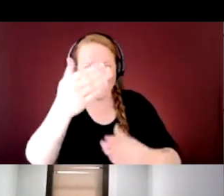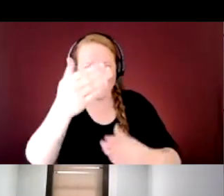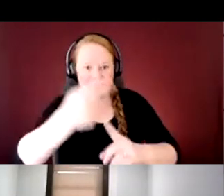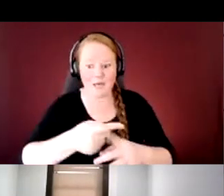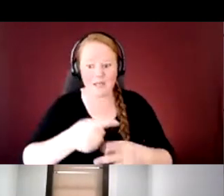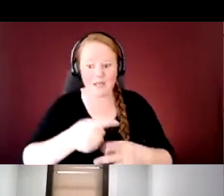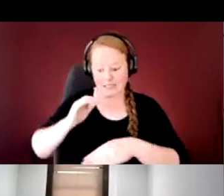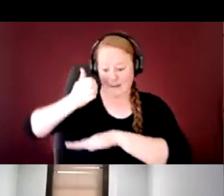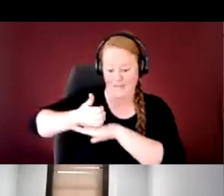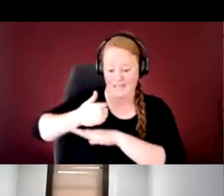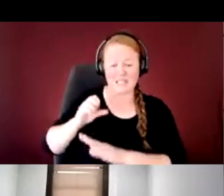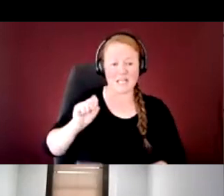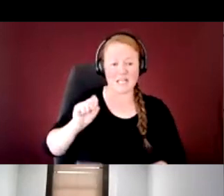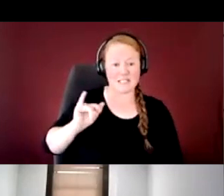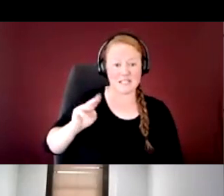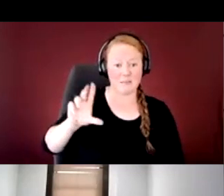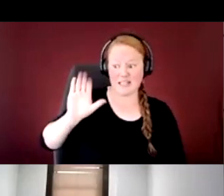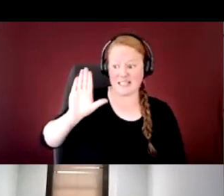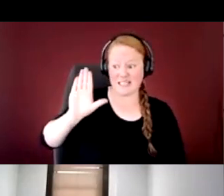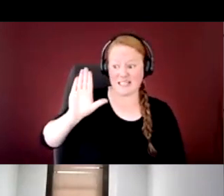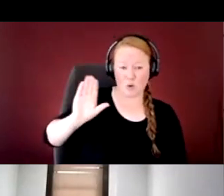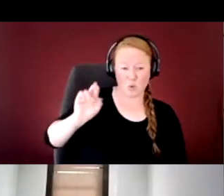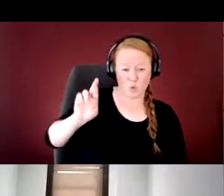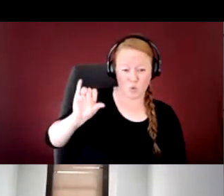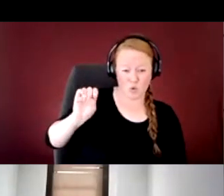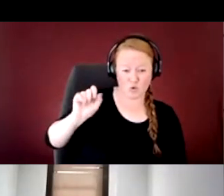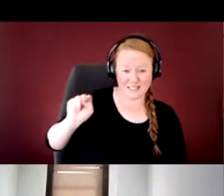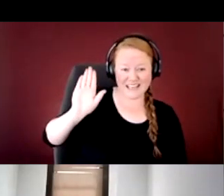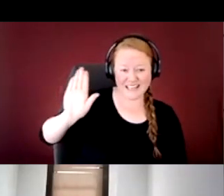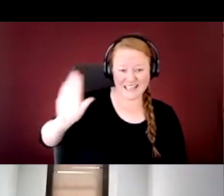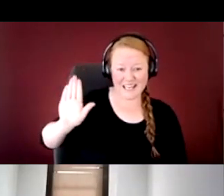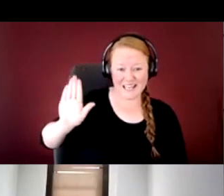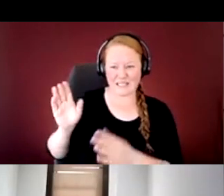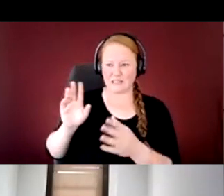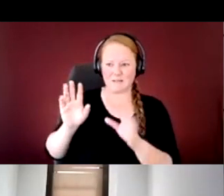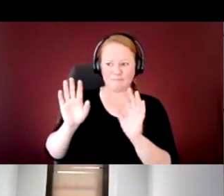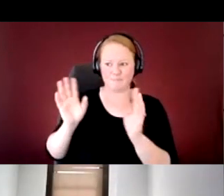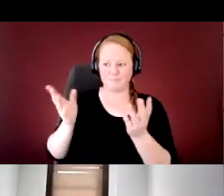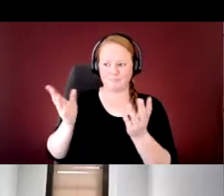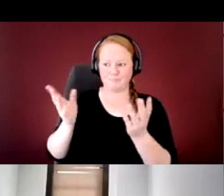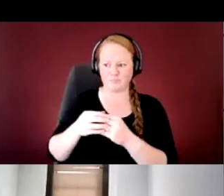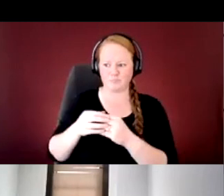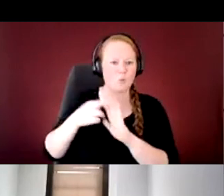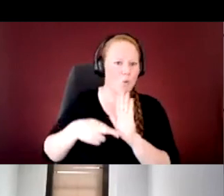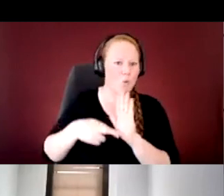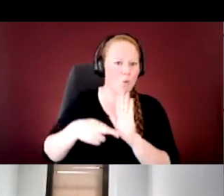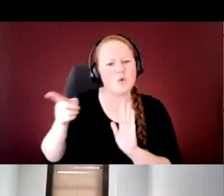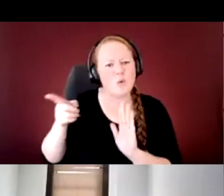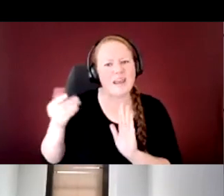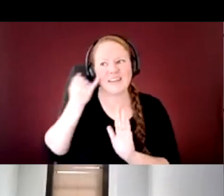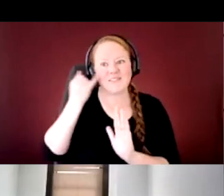stimulus framework, which is currently in the HUD's committee. If HUD's adopts our proposed direct relief package